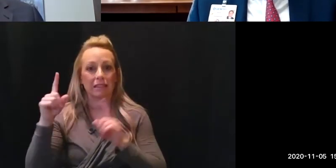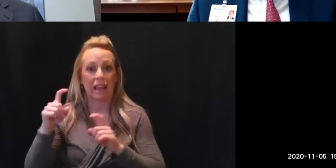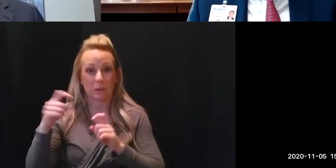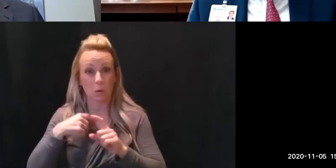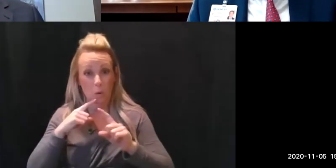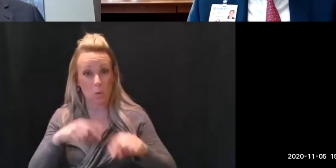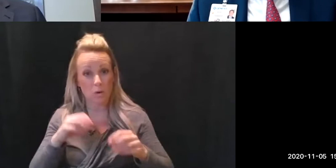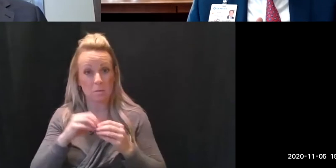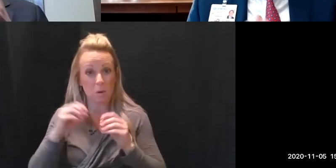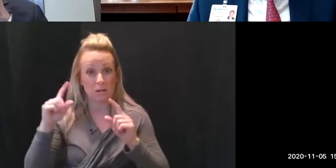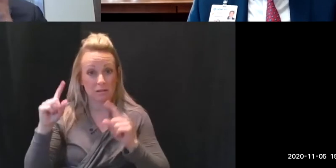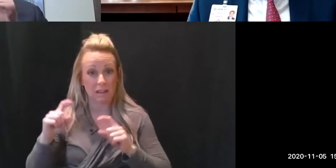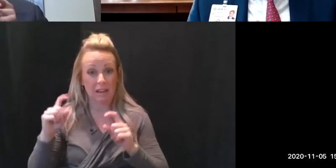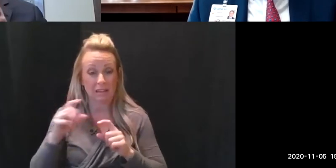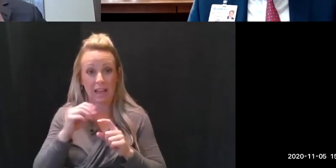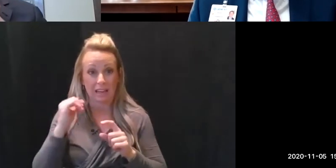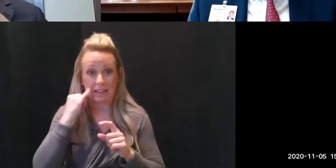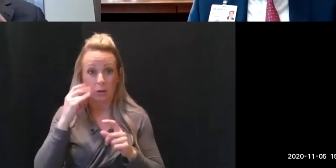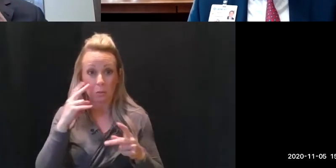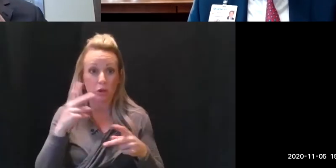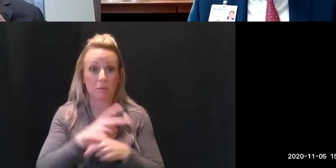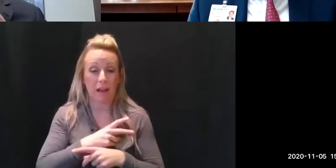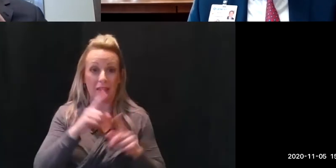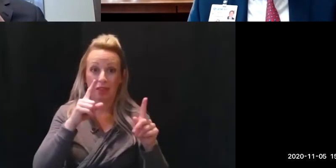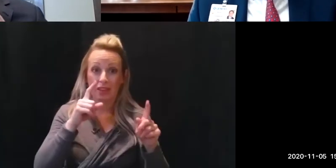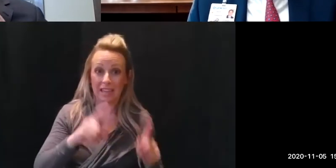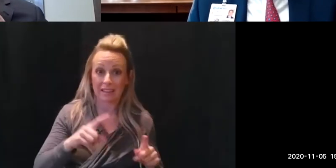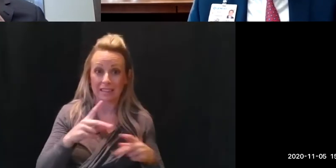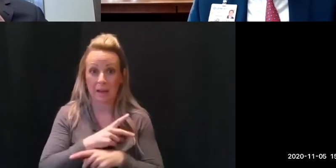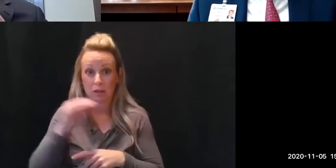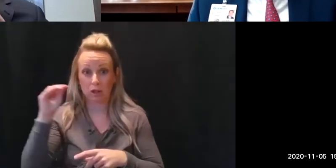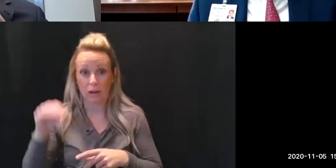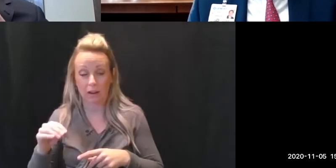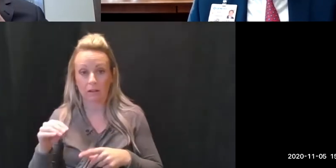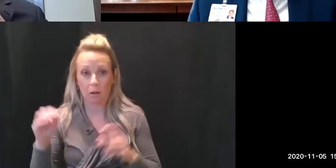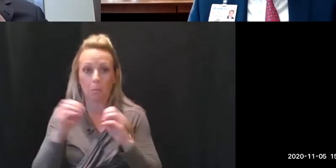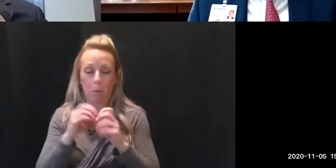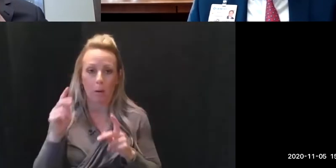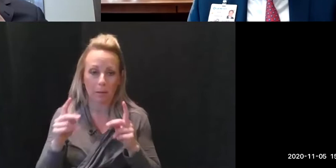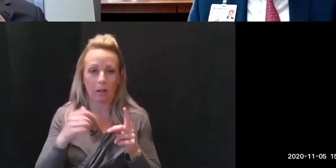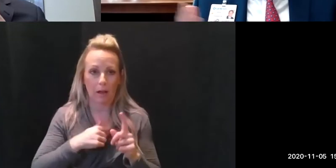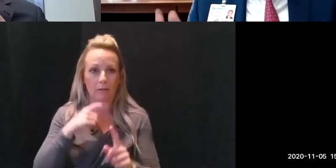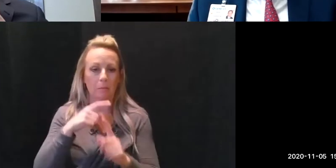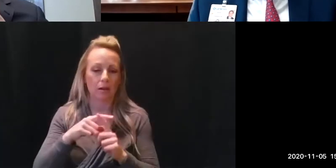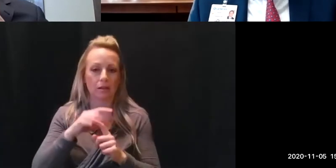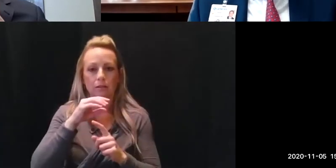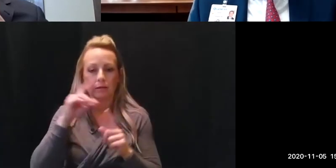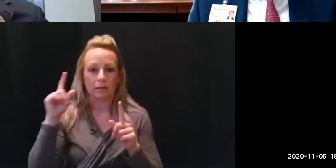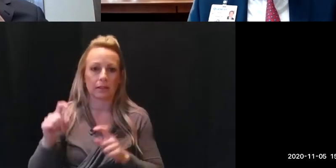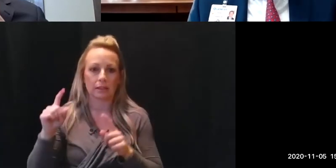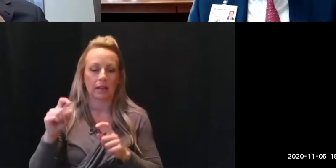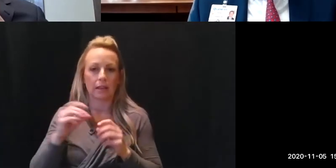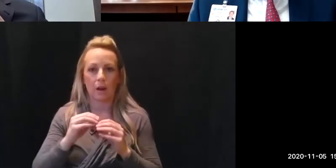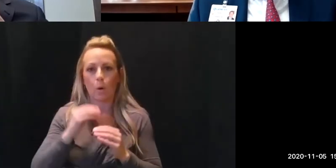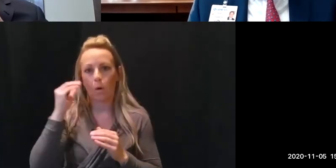when you multiply the more tests times the rate, you're getting more people who have COVID-19 positive, over 100 a